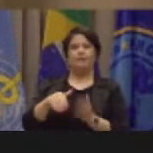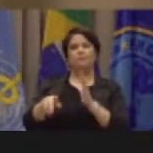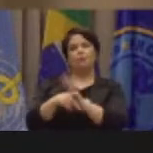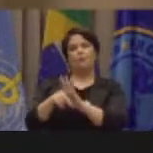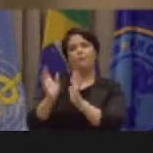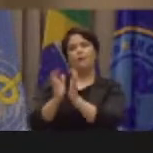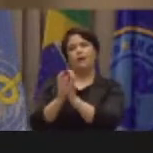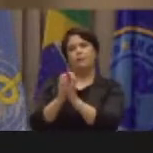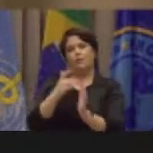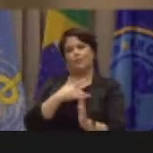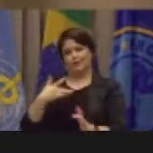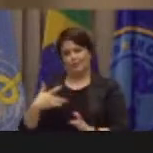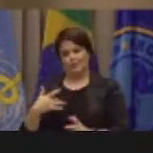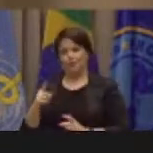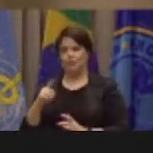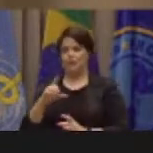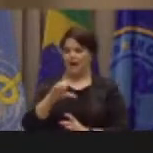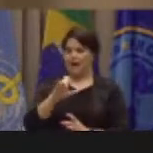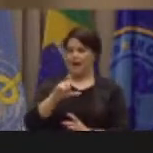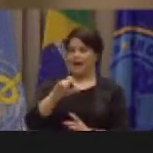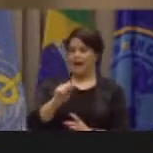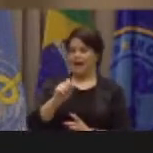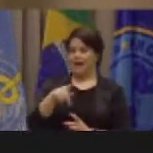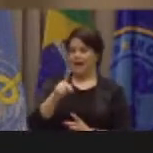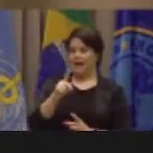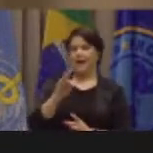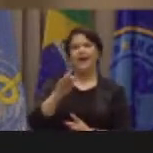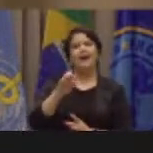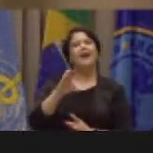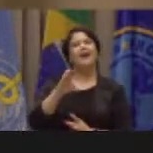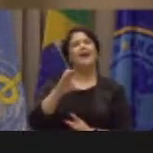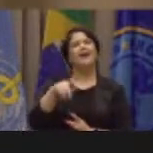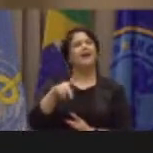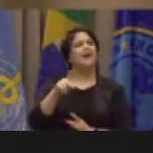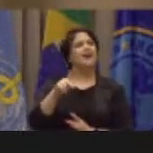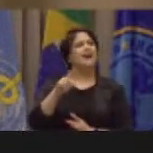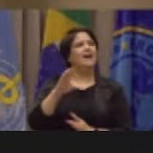Secretary of State, Leila Katz. Leila